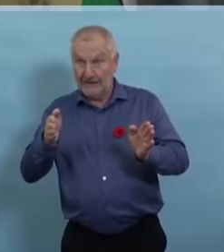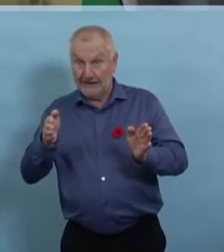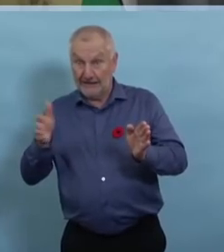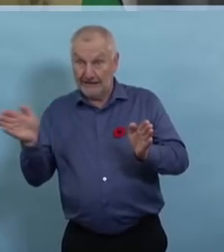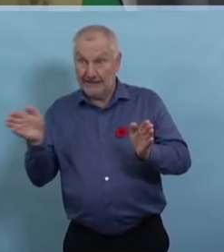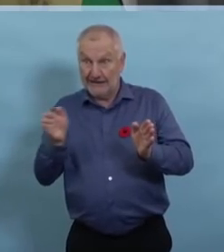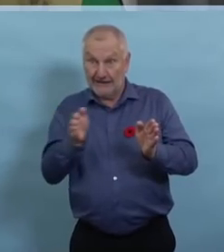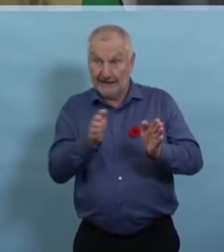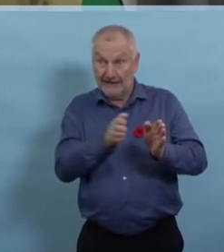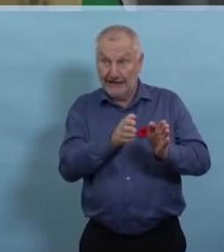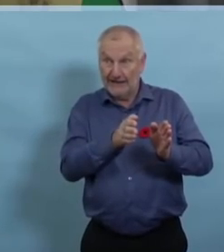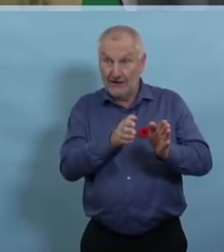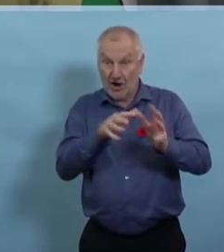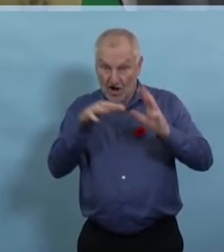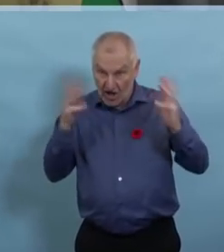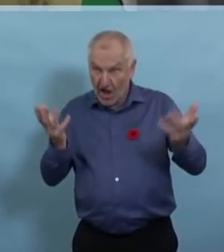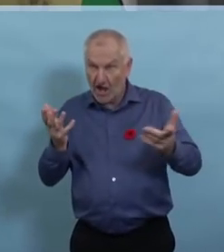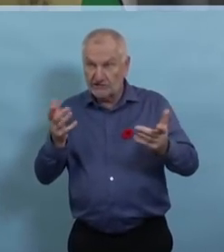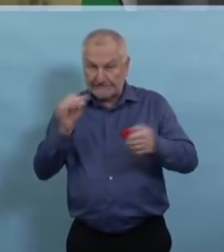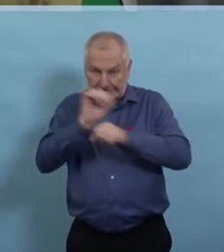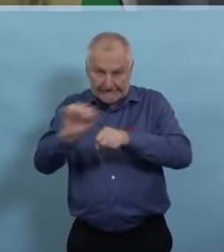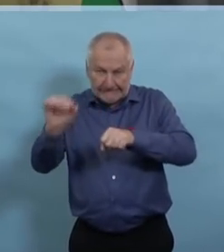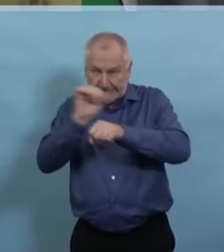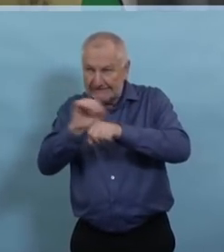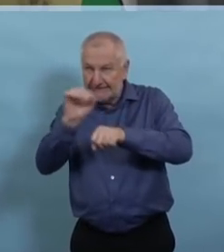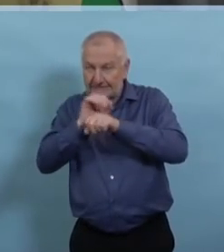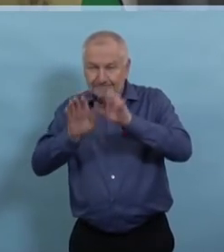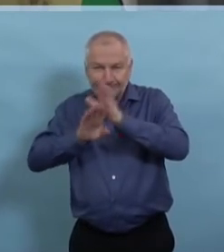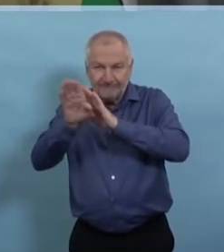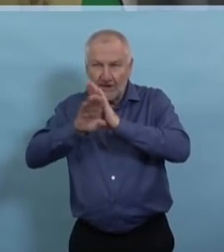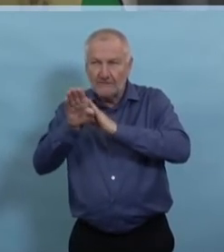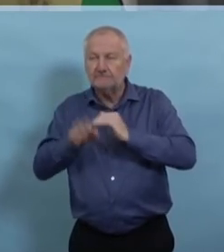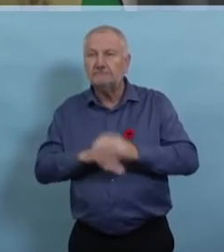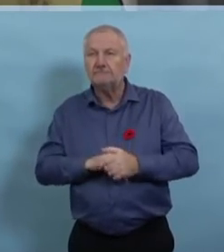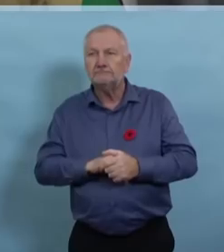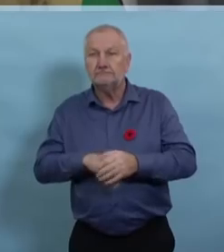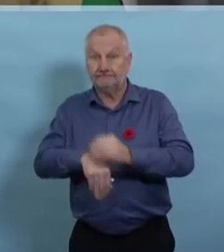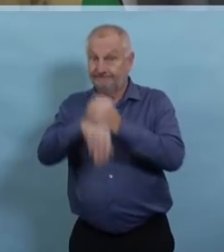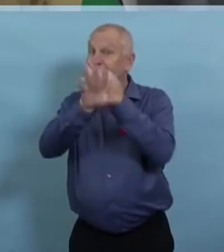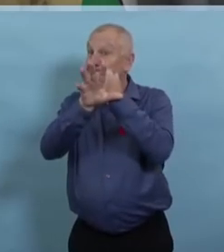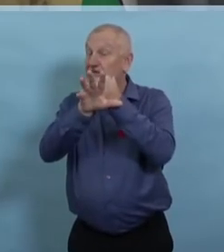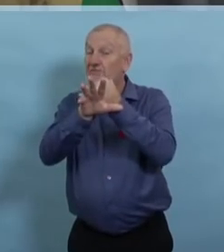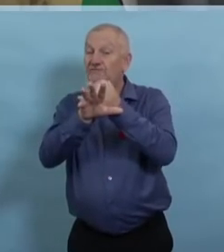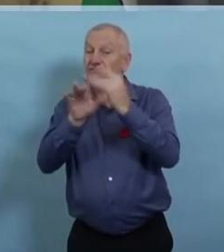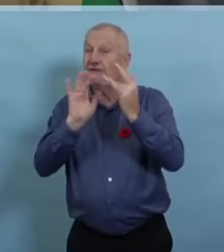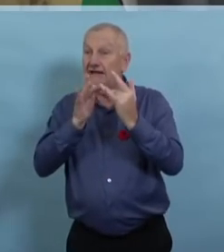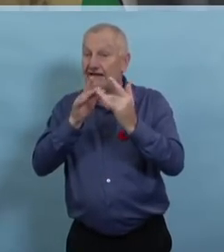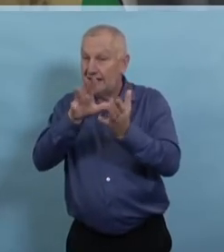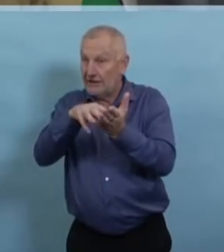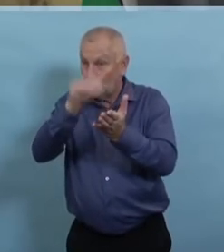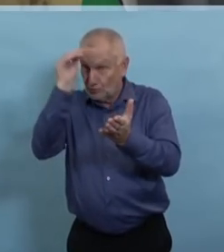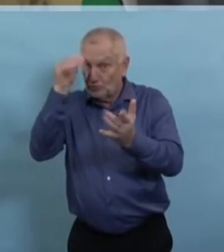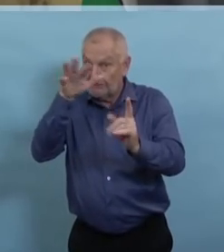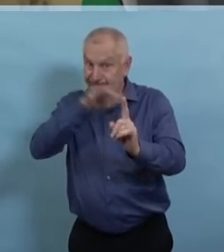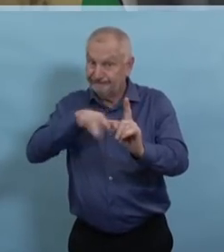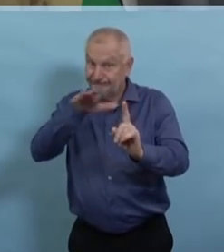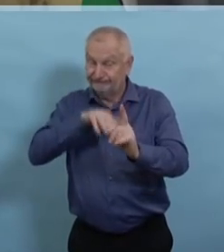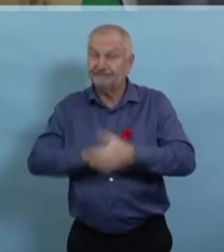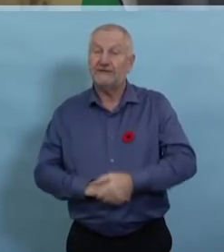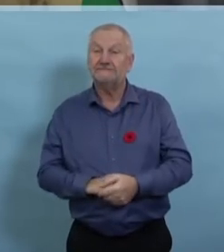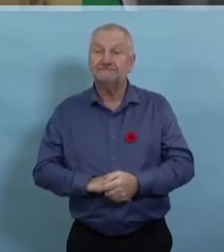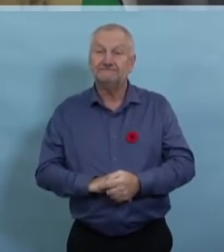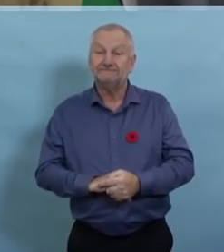lots of work to develop our virtual learning environment, InformNet, which is essentially